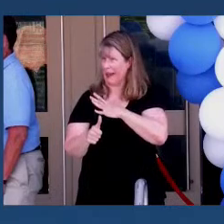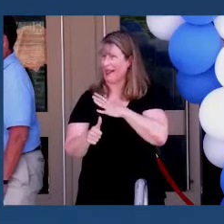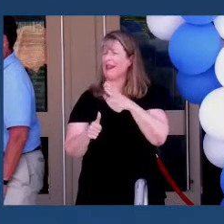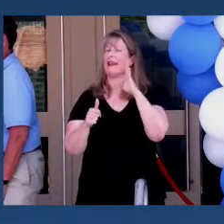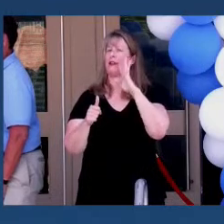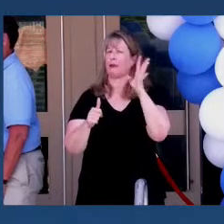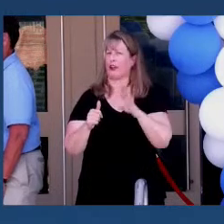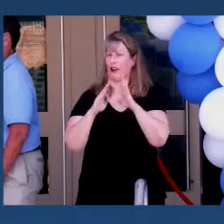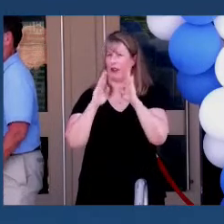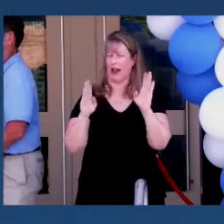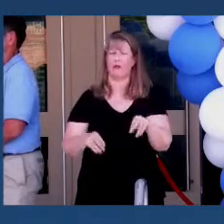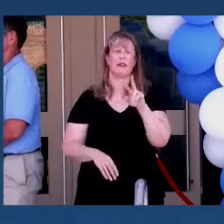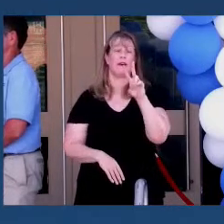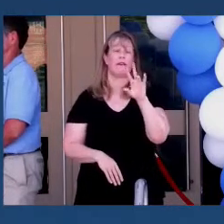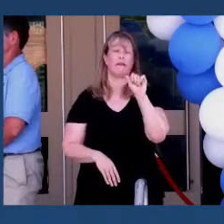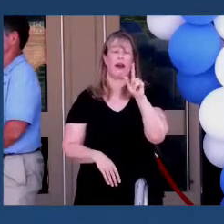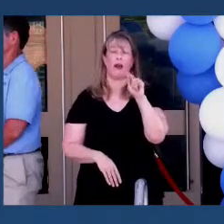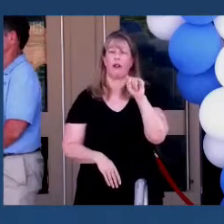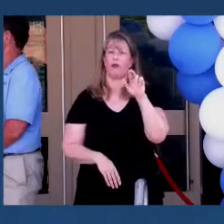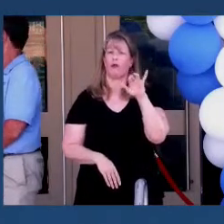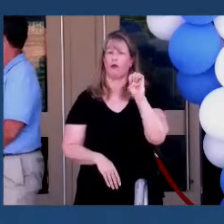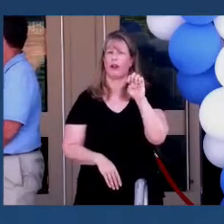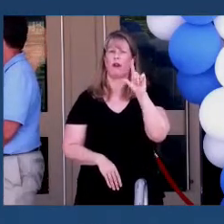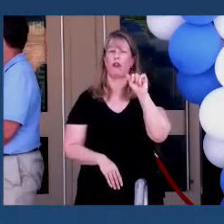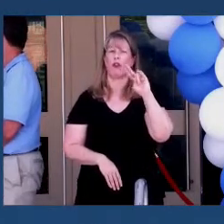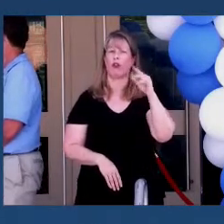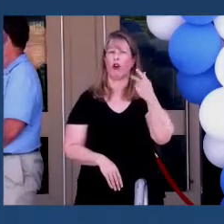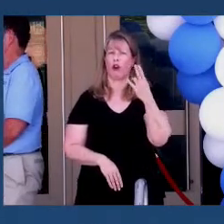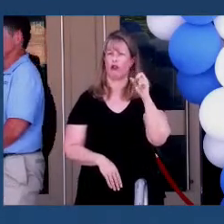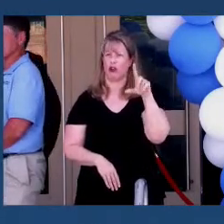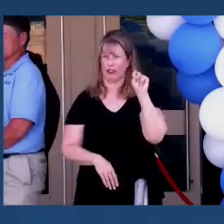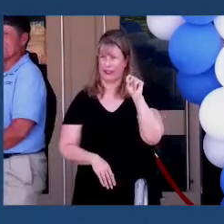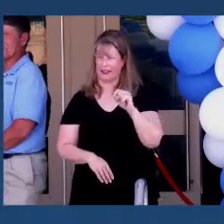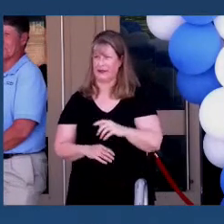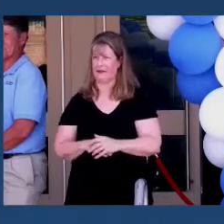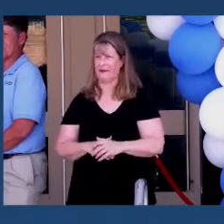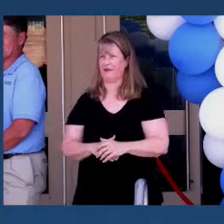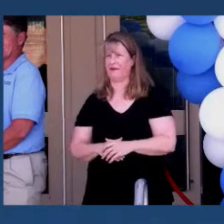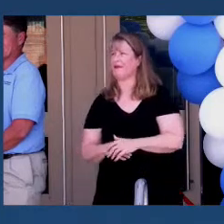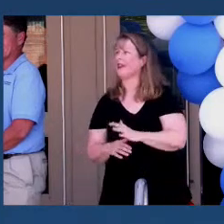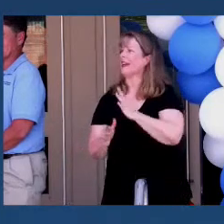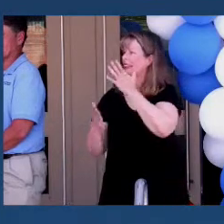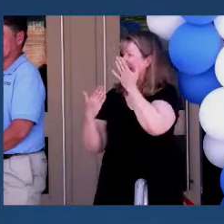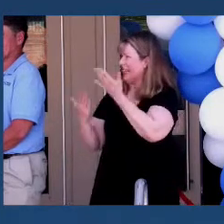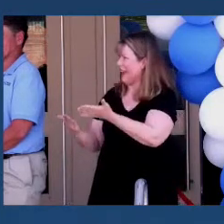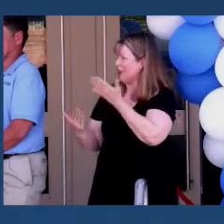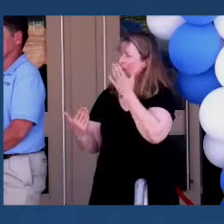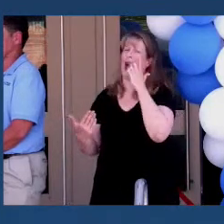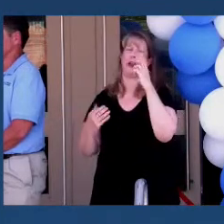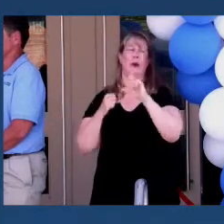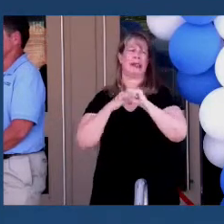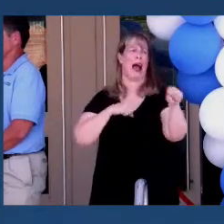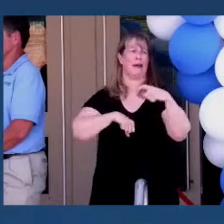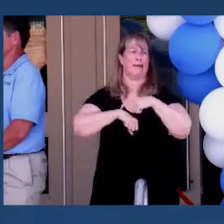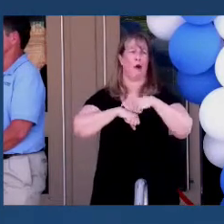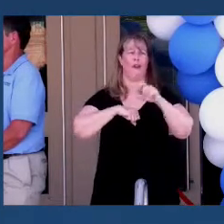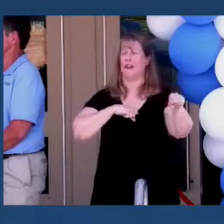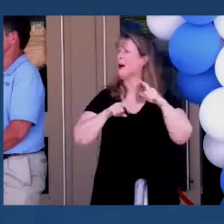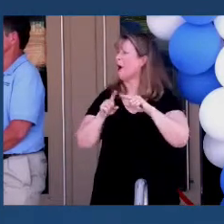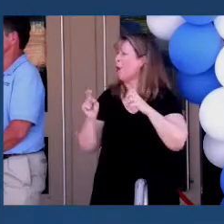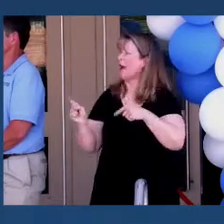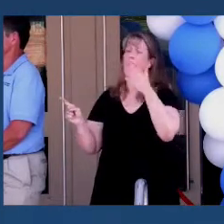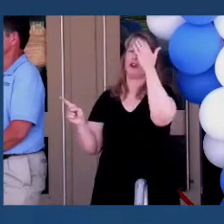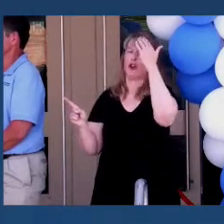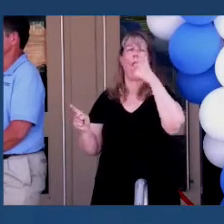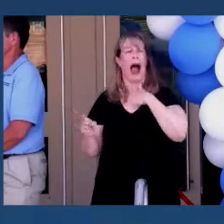Longhurst, myself, and all members of the House of Representatives. So thank you. I know I went over my time, but I want him to know